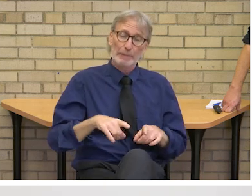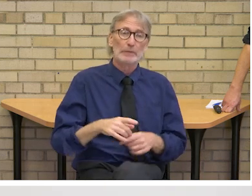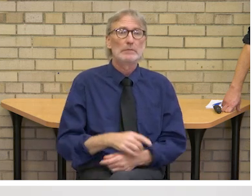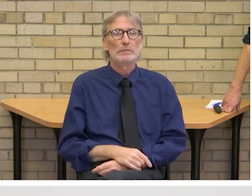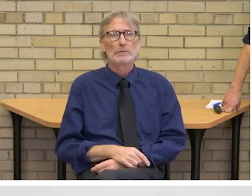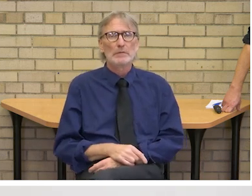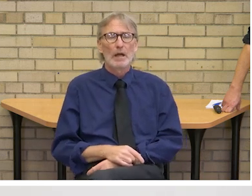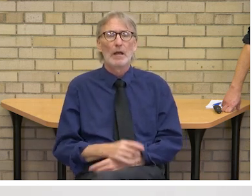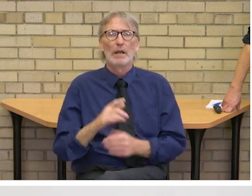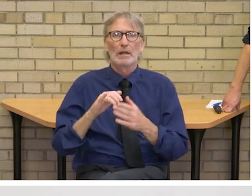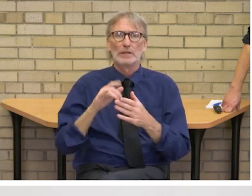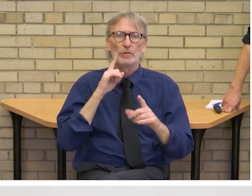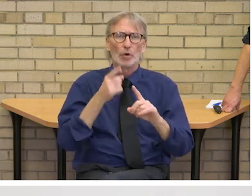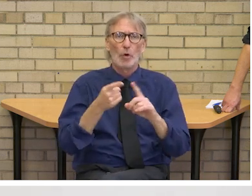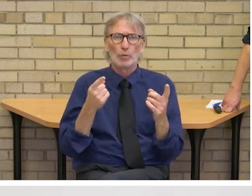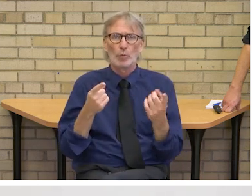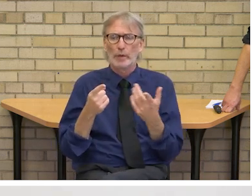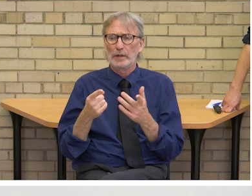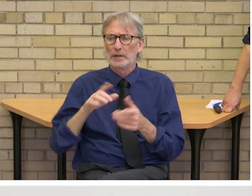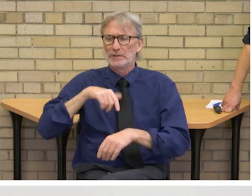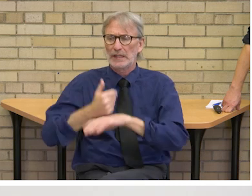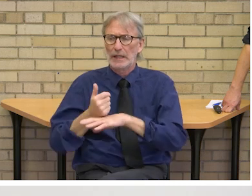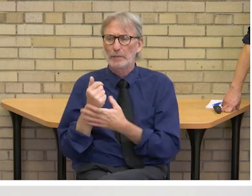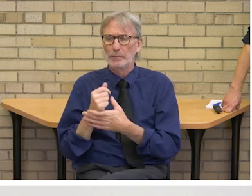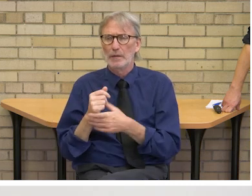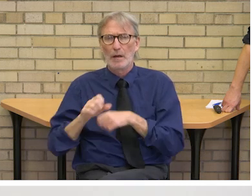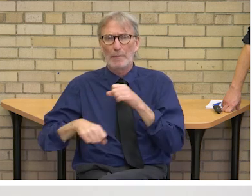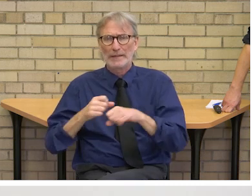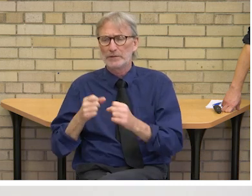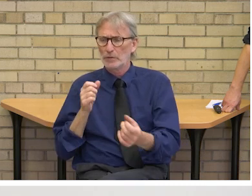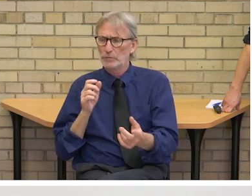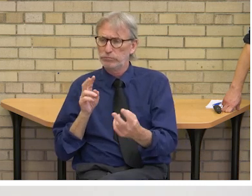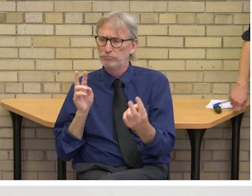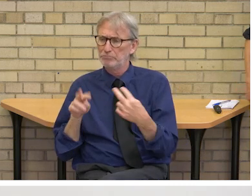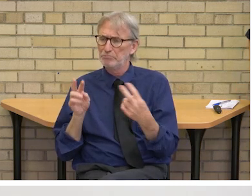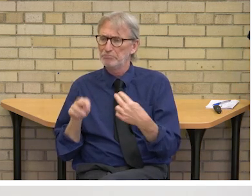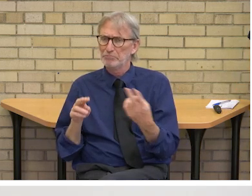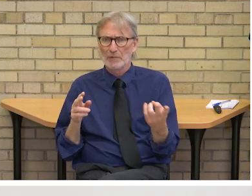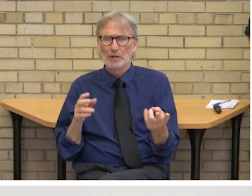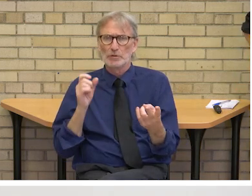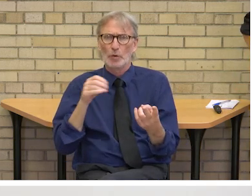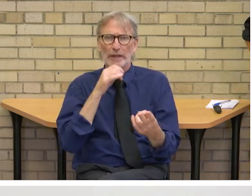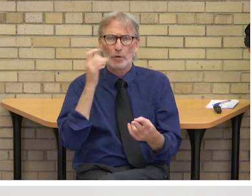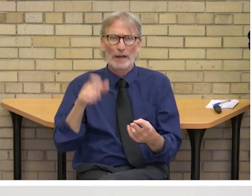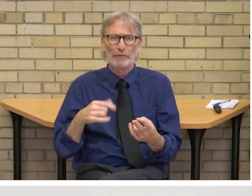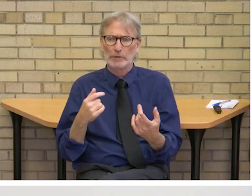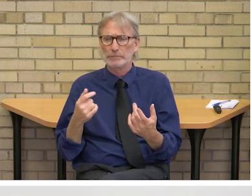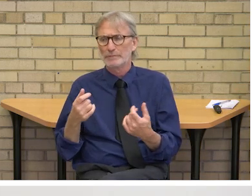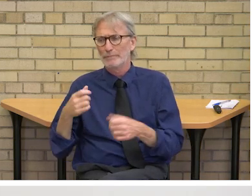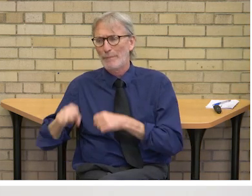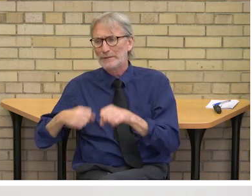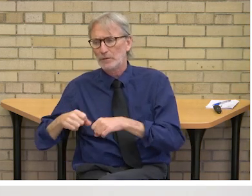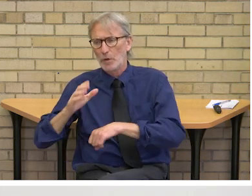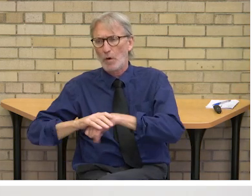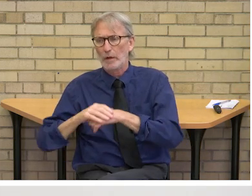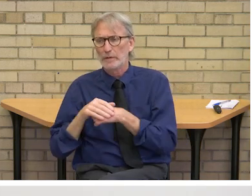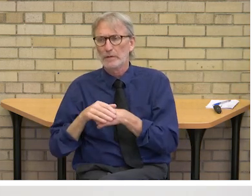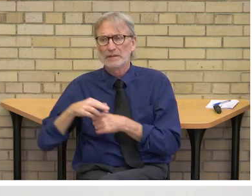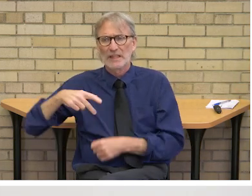And one of our goals in providing a dedicated facility for them is to give them a space to not ride on the sidewalks, so that they